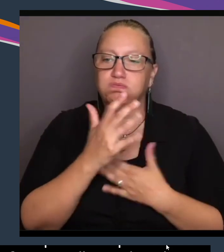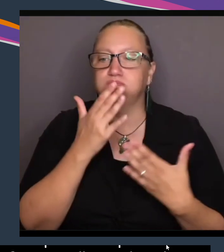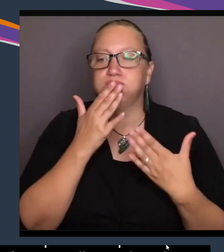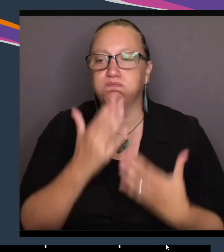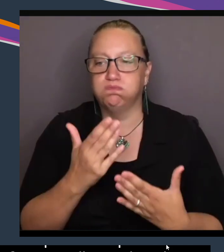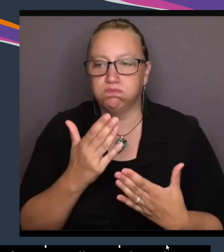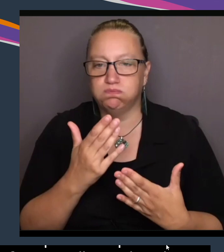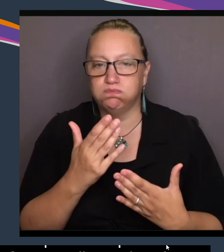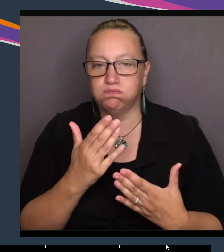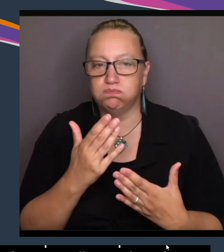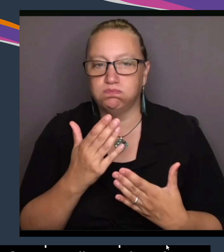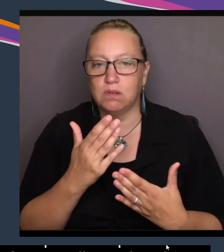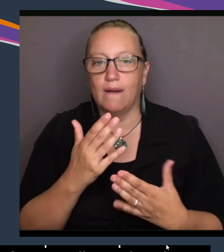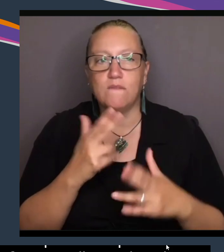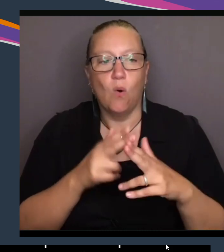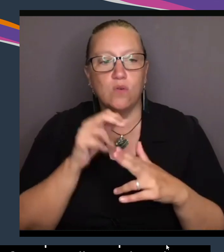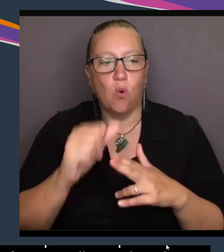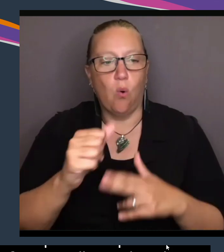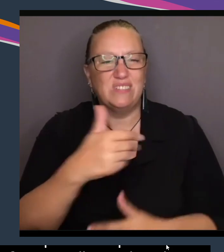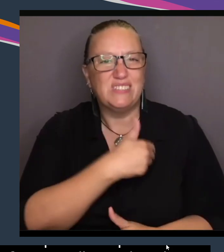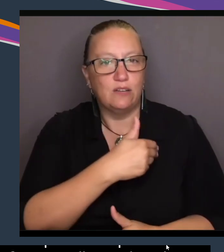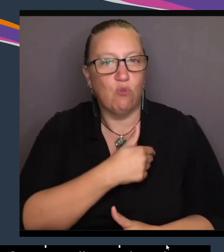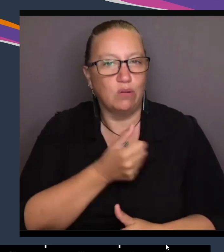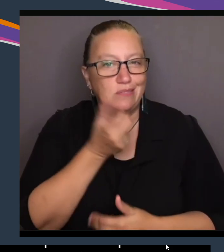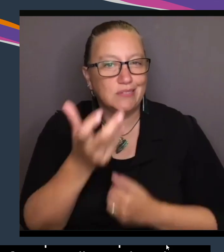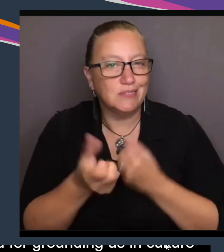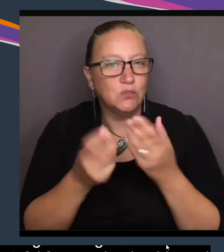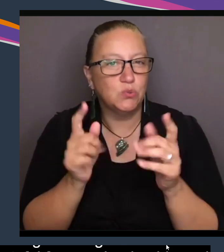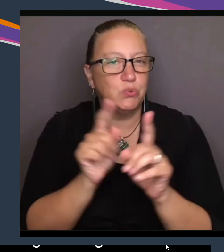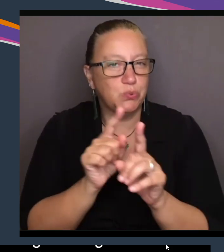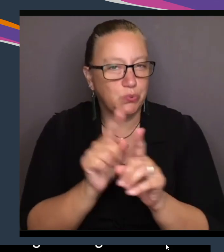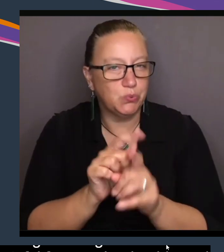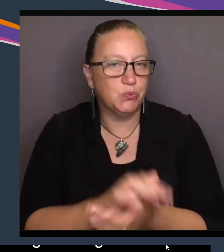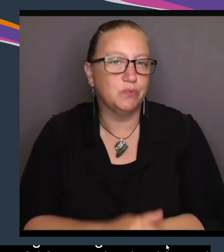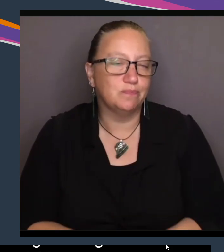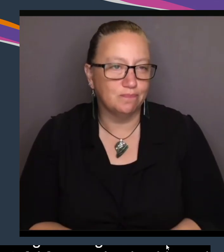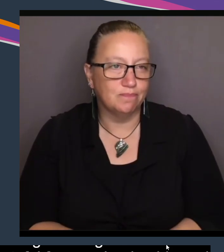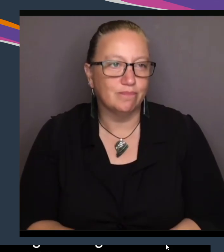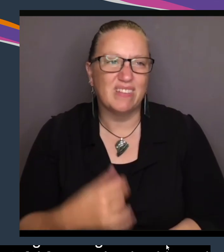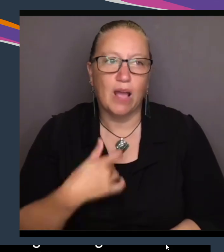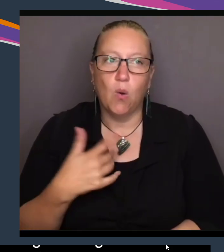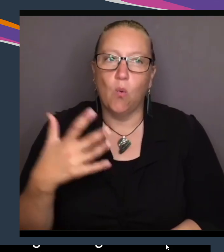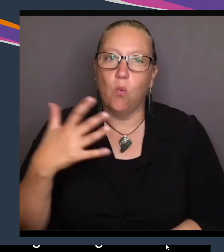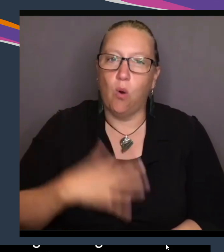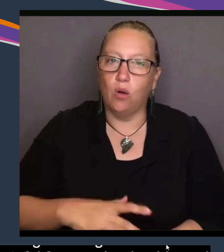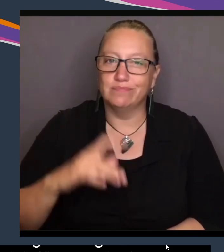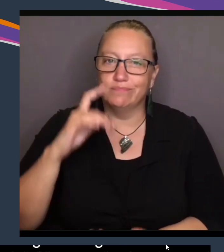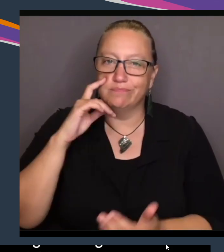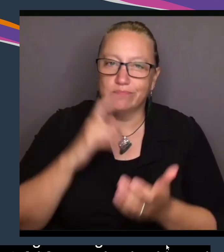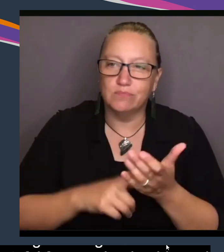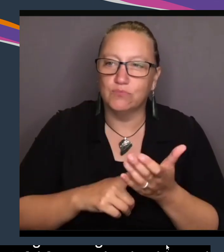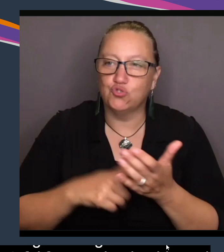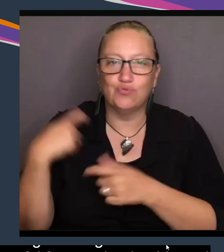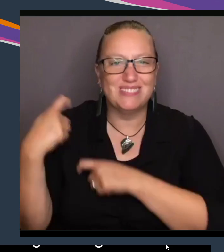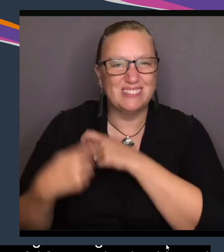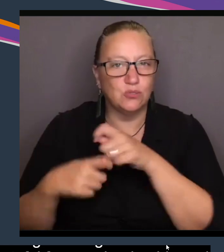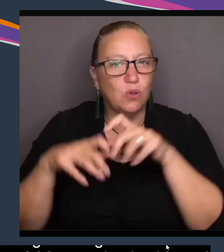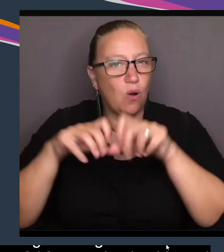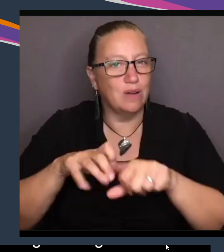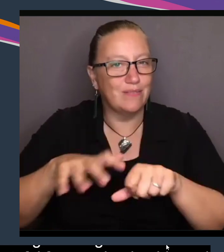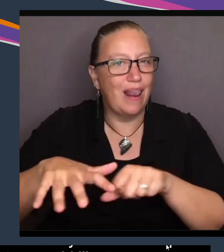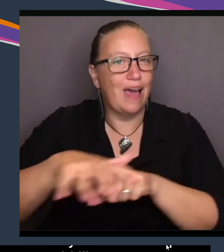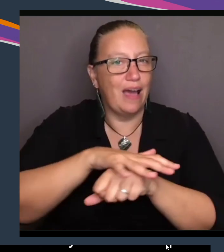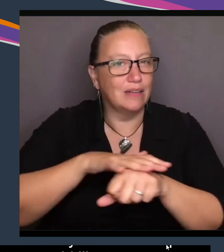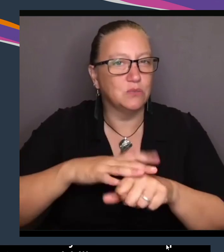event. I too would like to acknowledge the traditional owners of the lands we're meeting on today, and acknowledge all